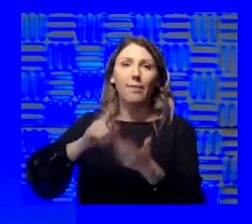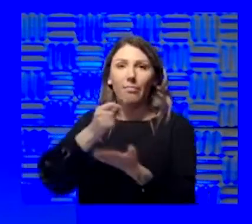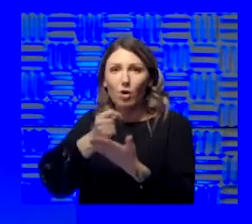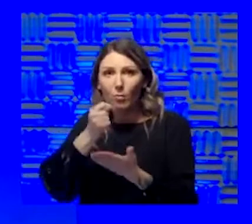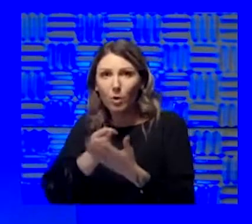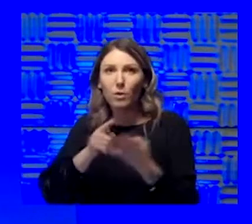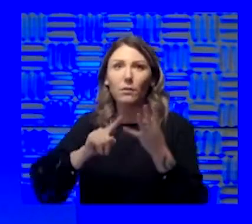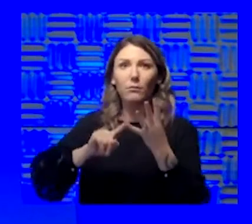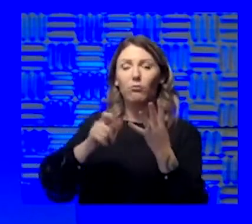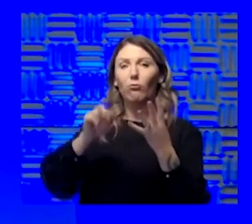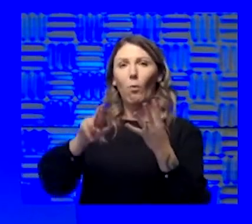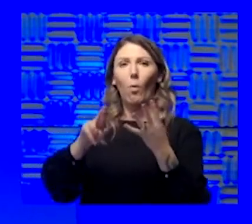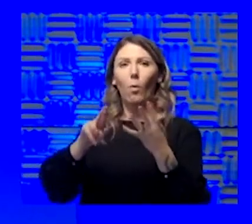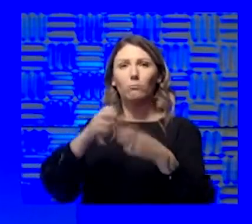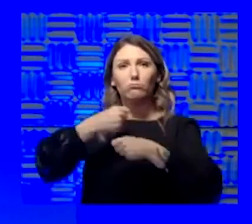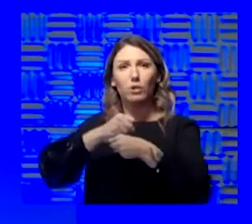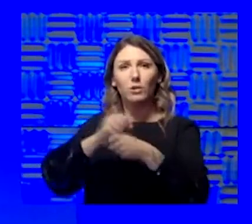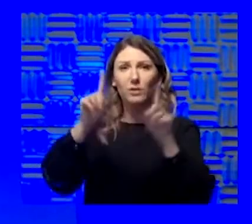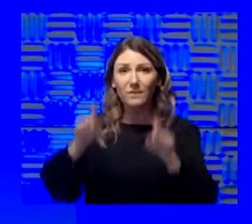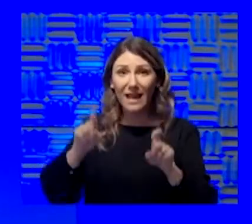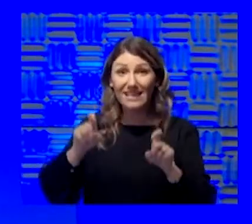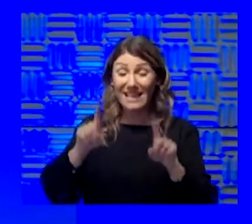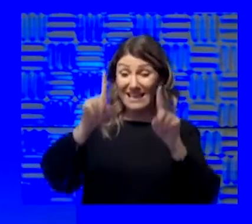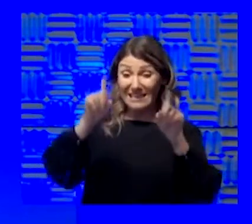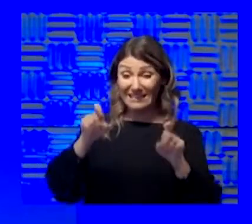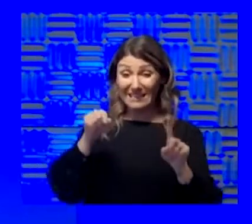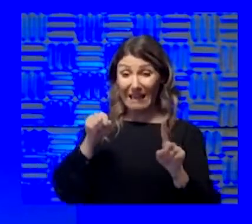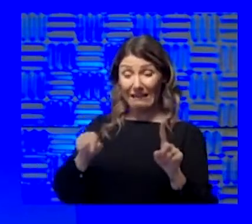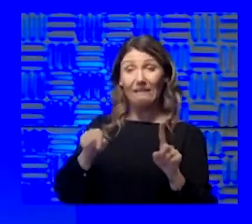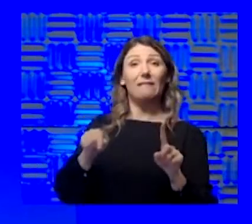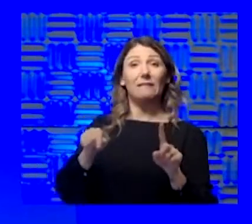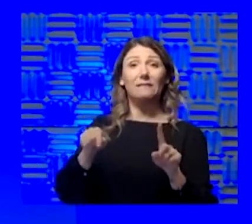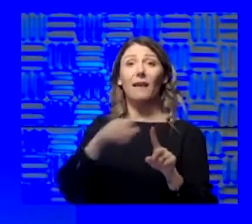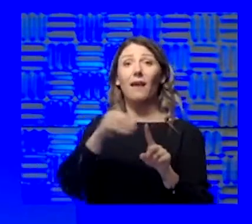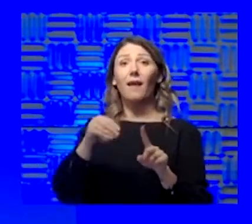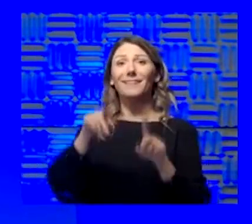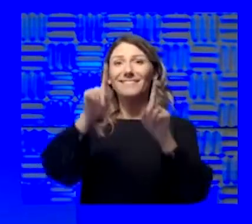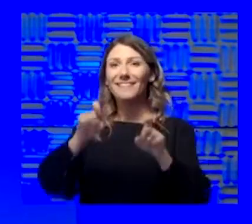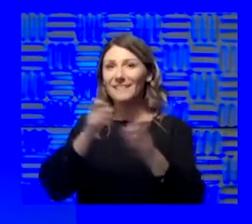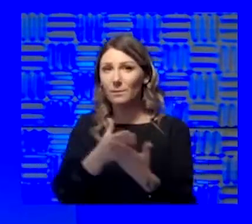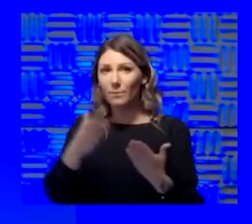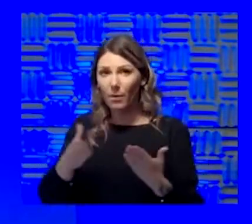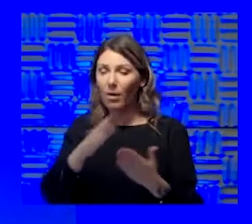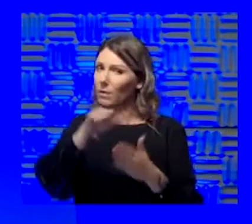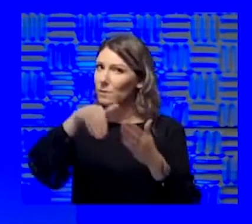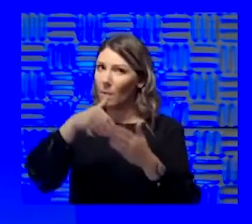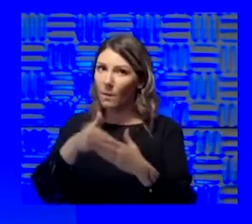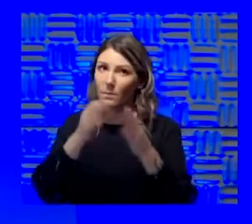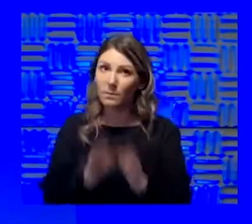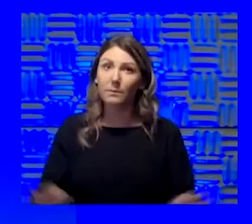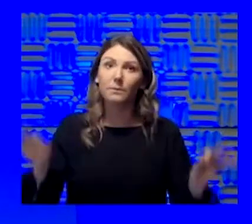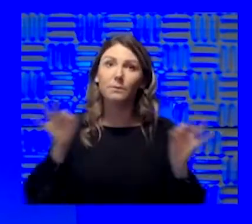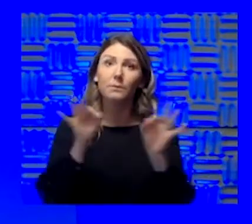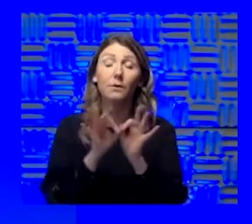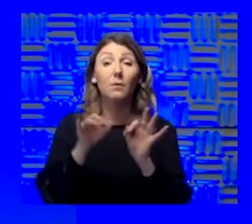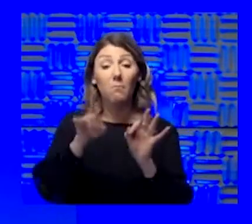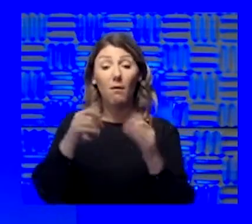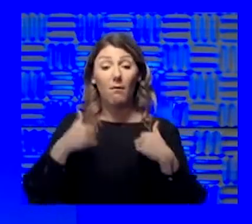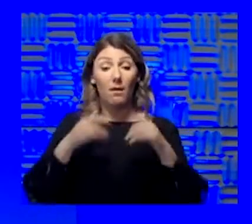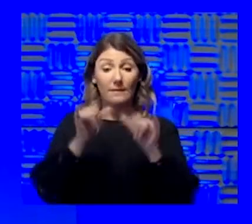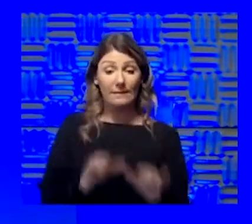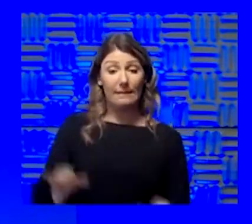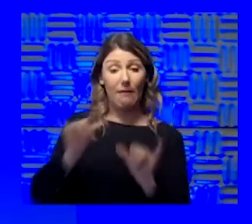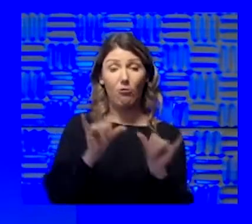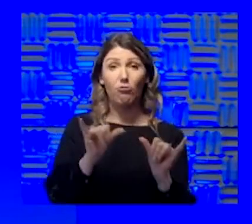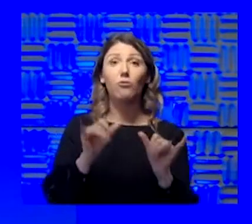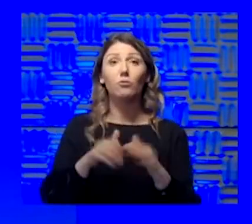of testing tests, as well as testing supplies. It is all very important. We need to have standards. We need to continue